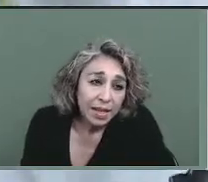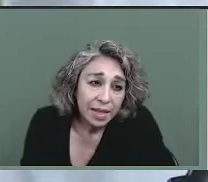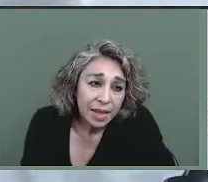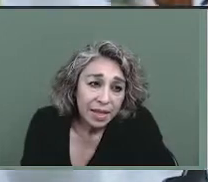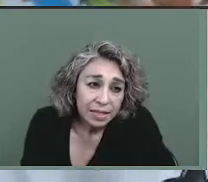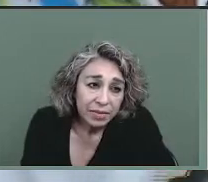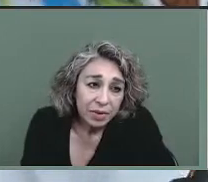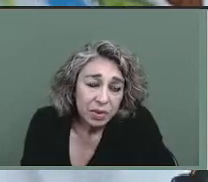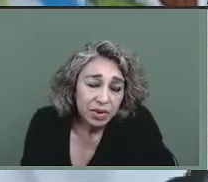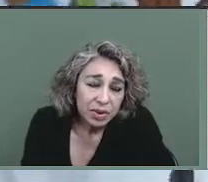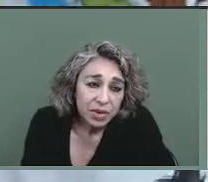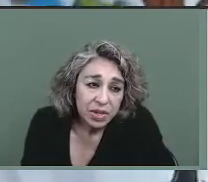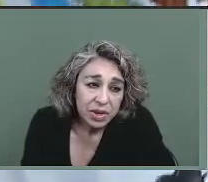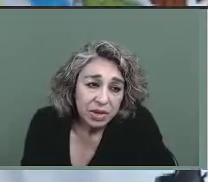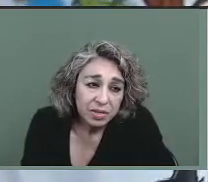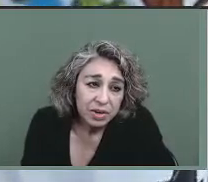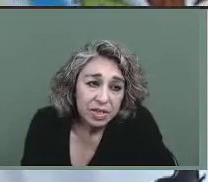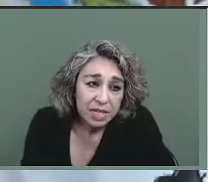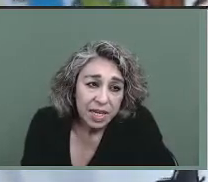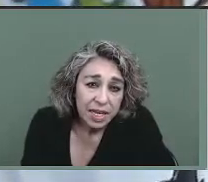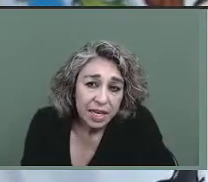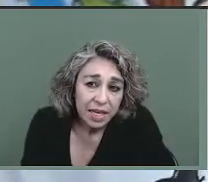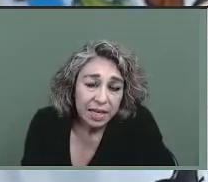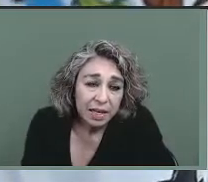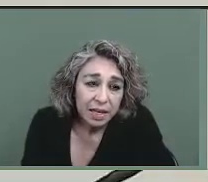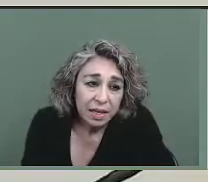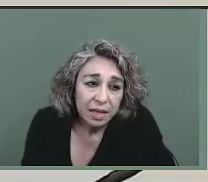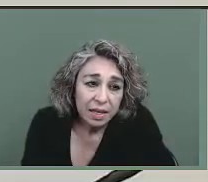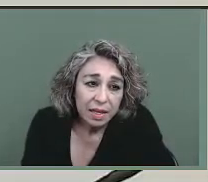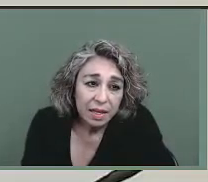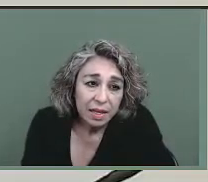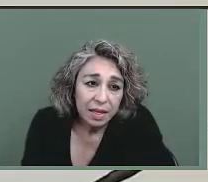And in the case of the ones that are going to university,